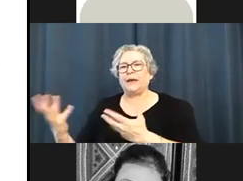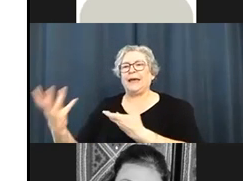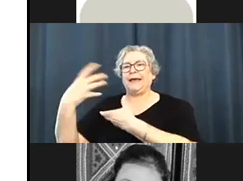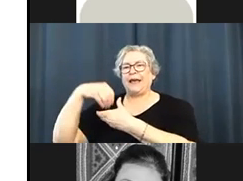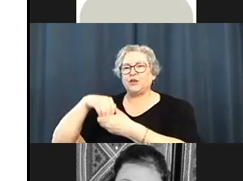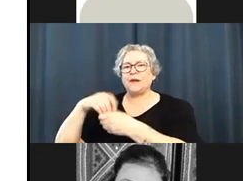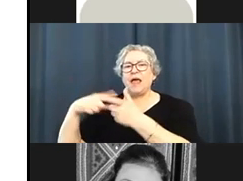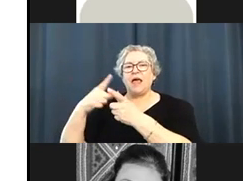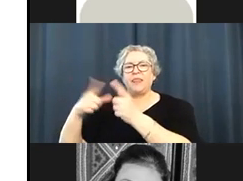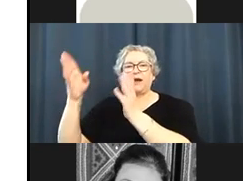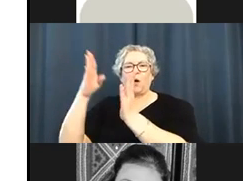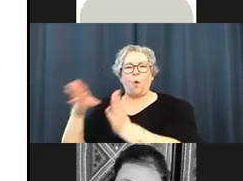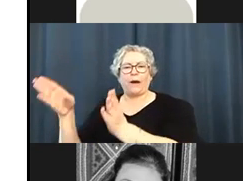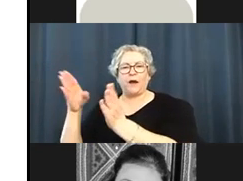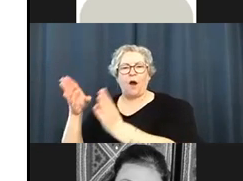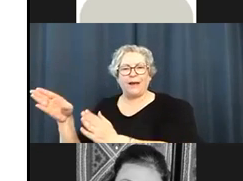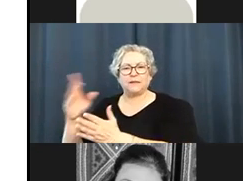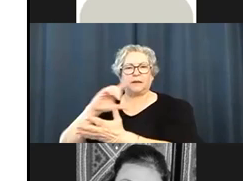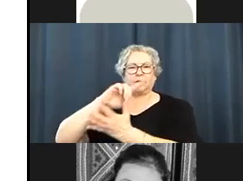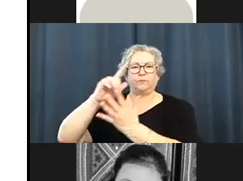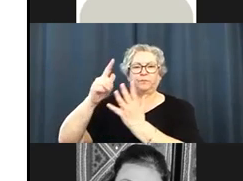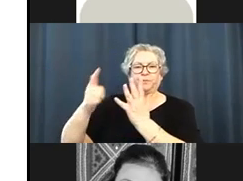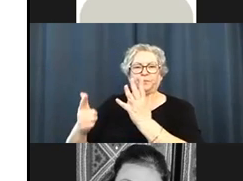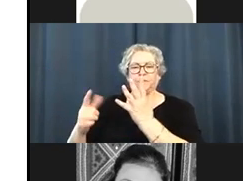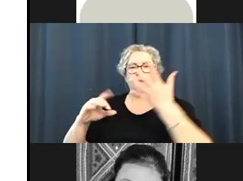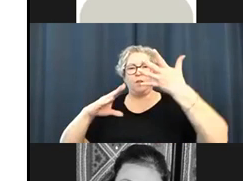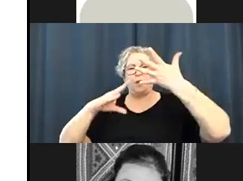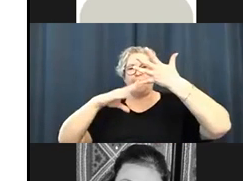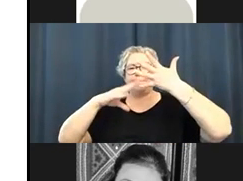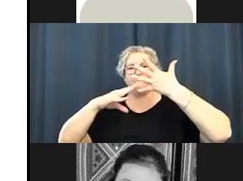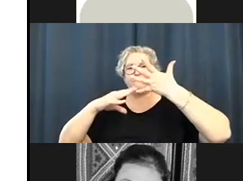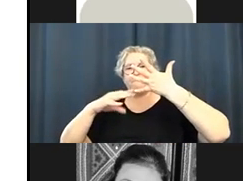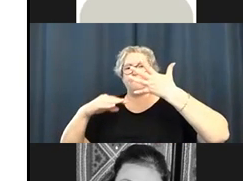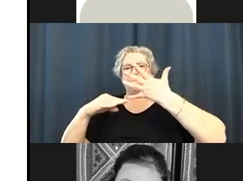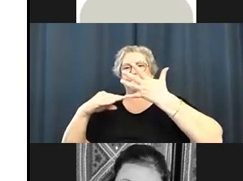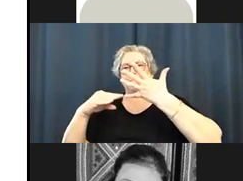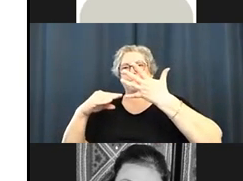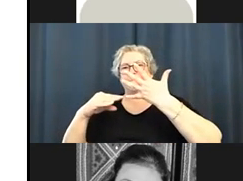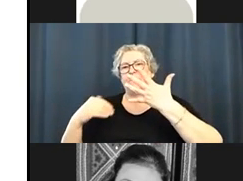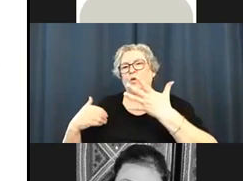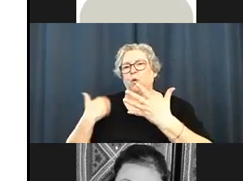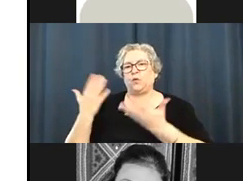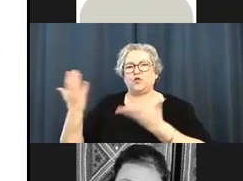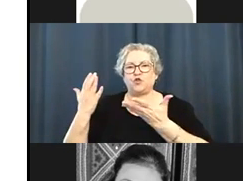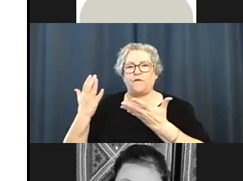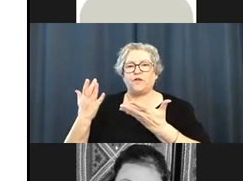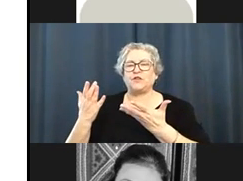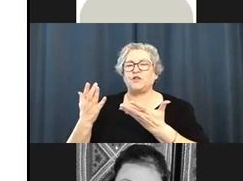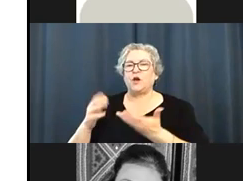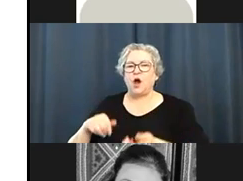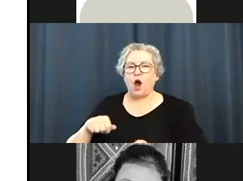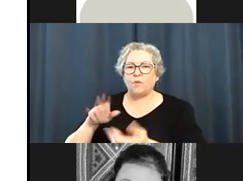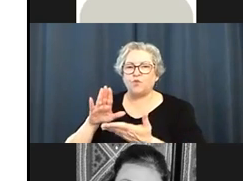organizing, okay? So the idea of the bottom step of this continuum is youth services approach, where things are being